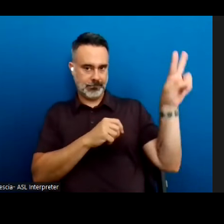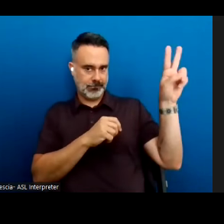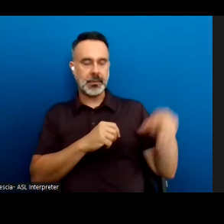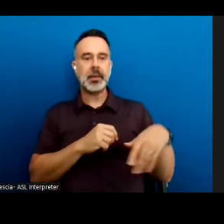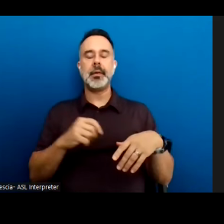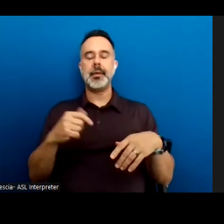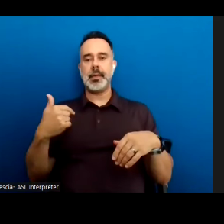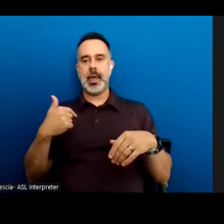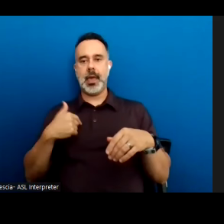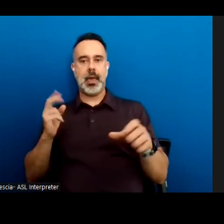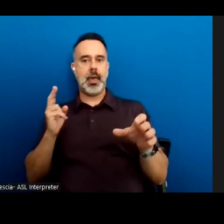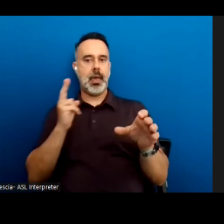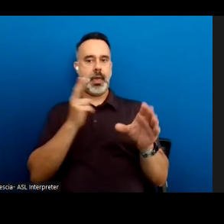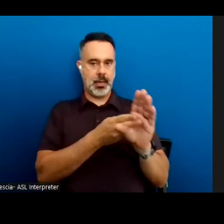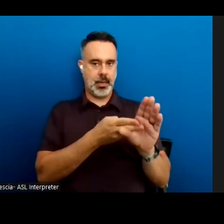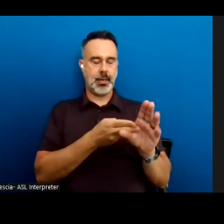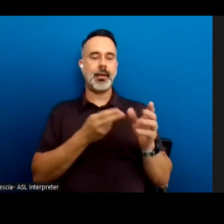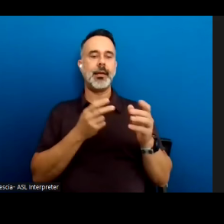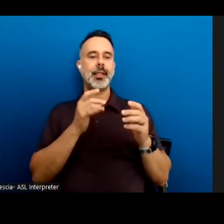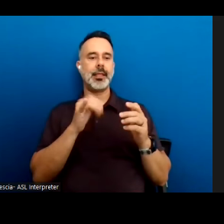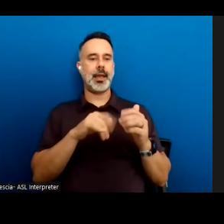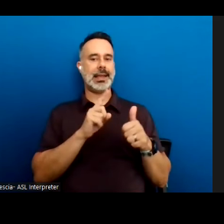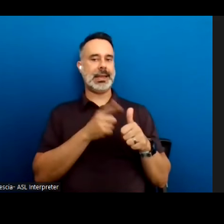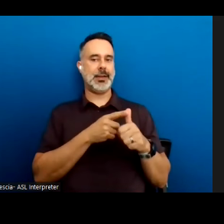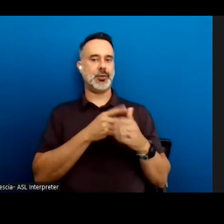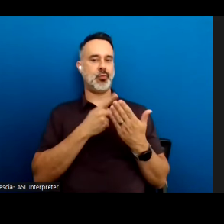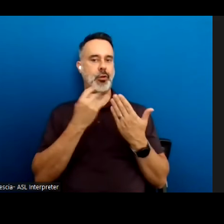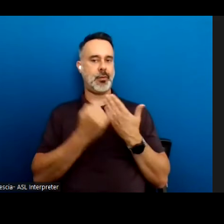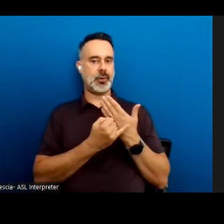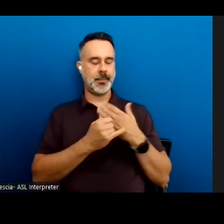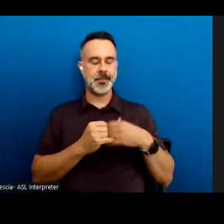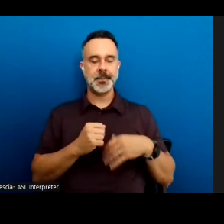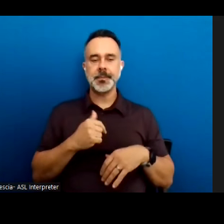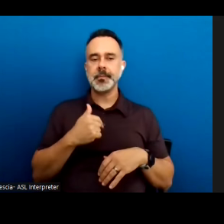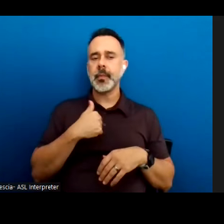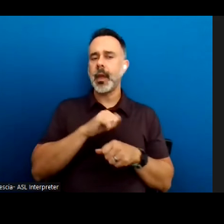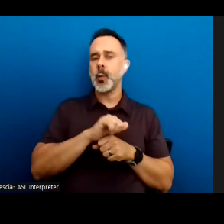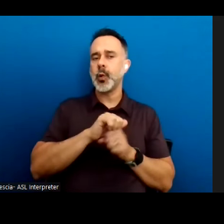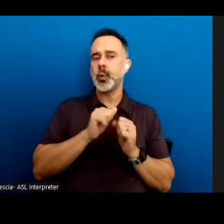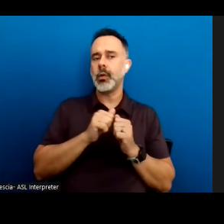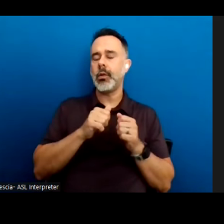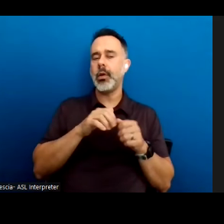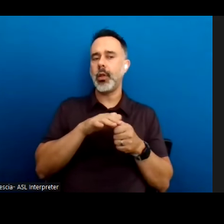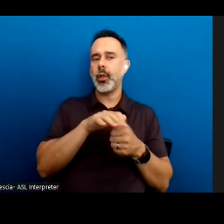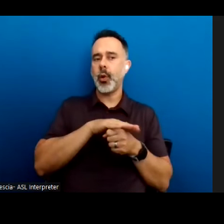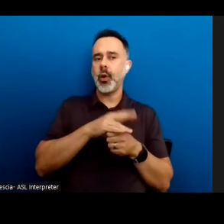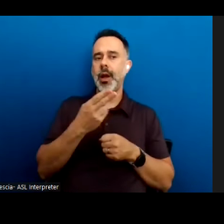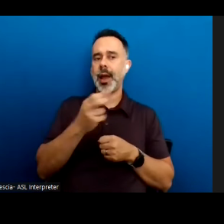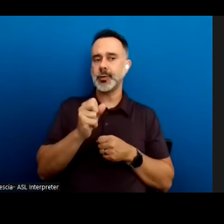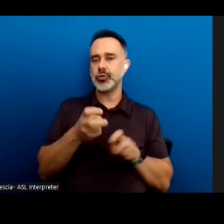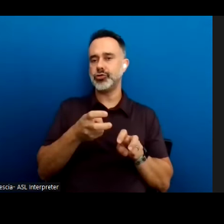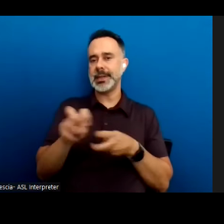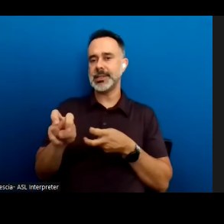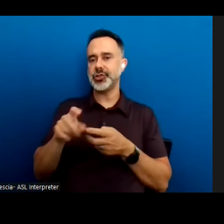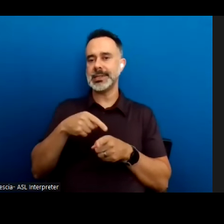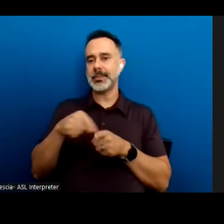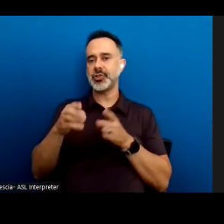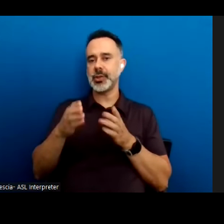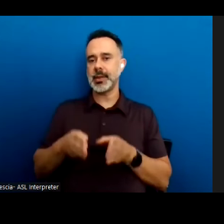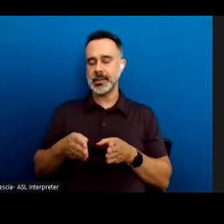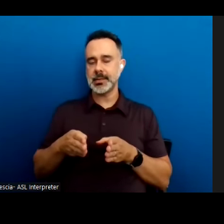added into the initial project, and I worked with a local high school transition specialist